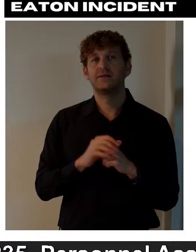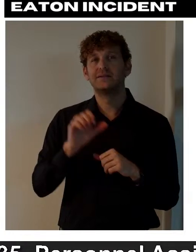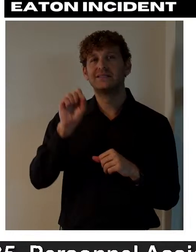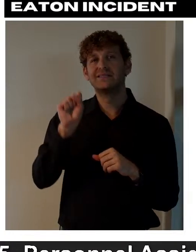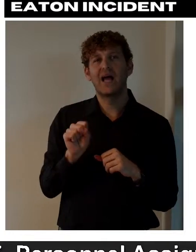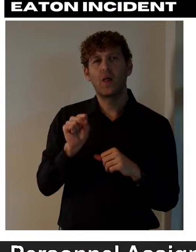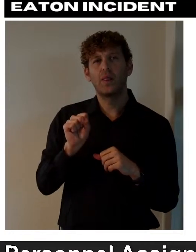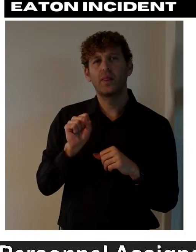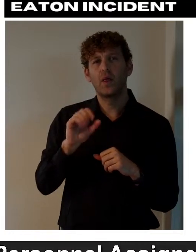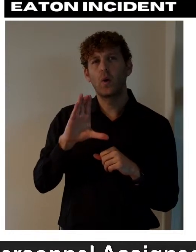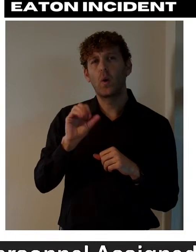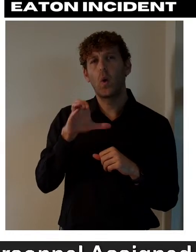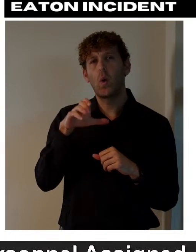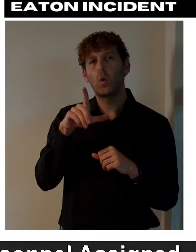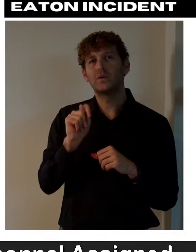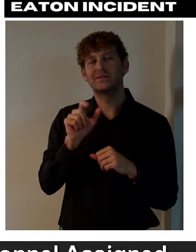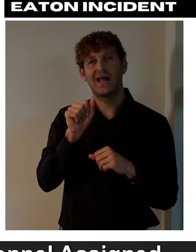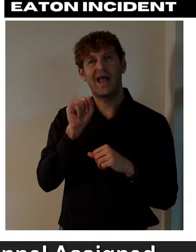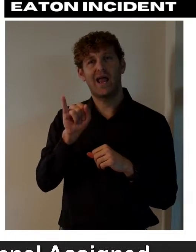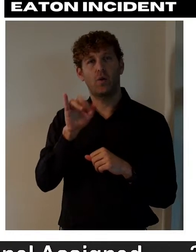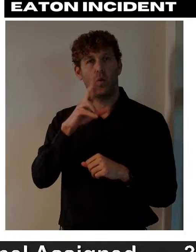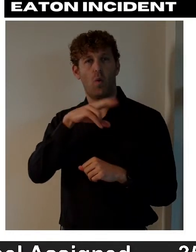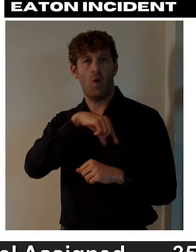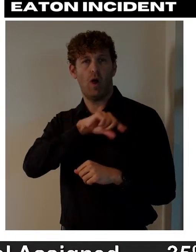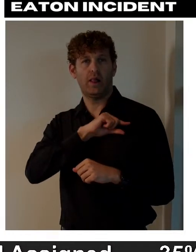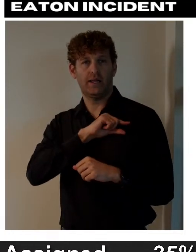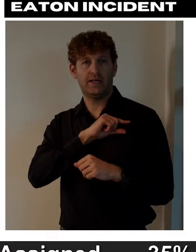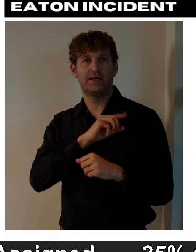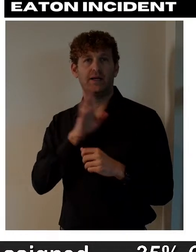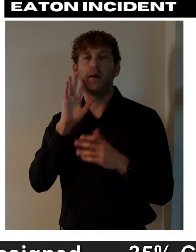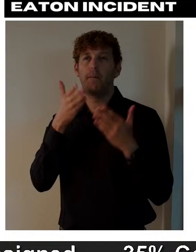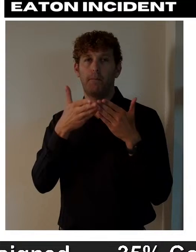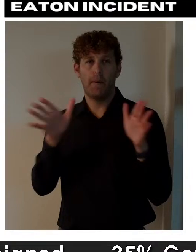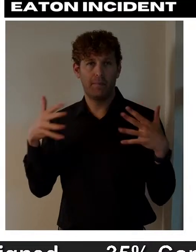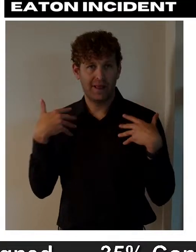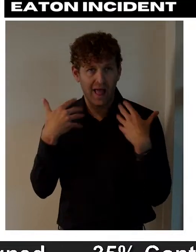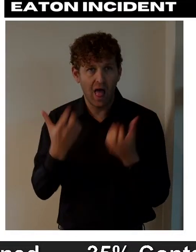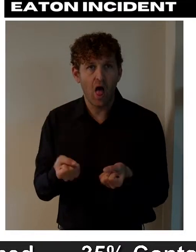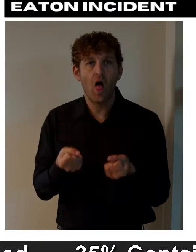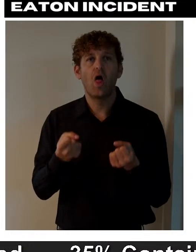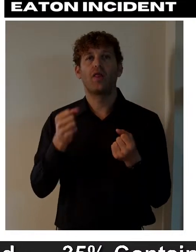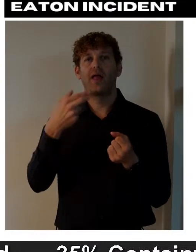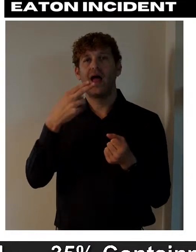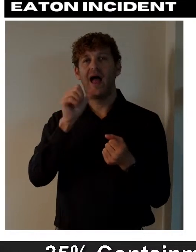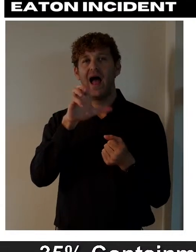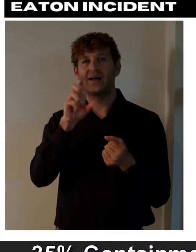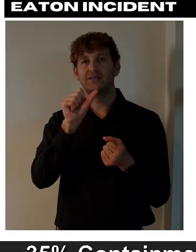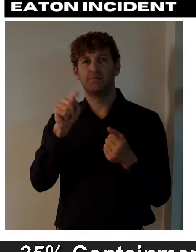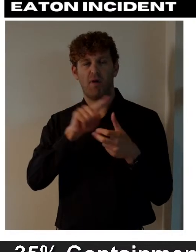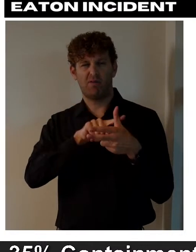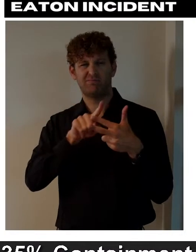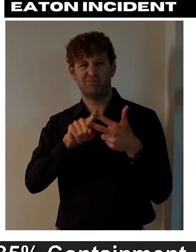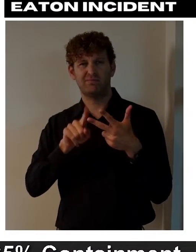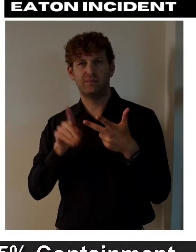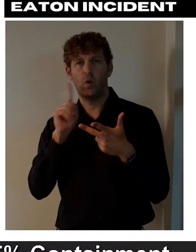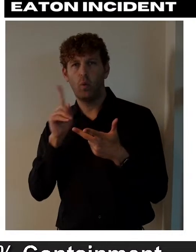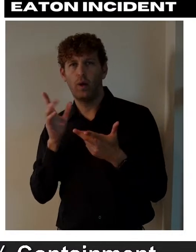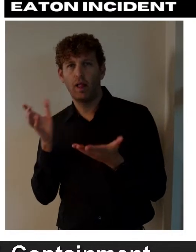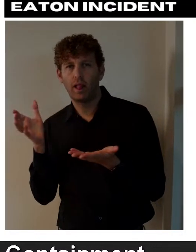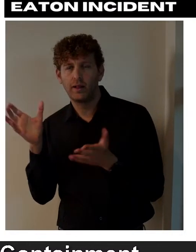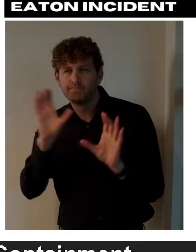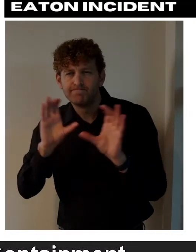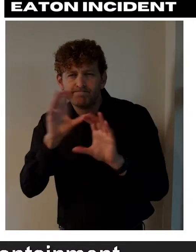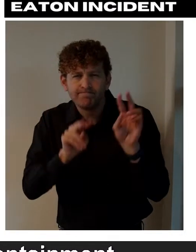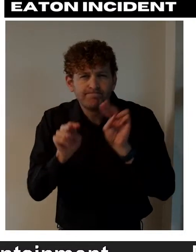along with Public Health and the hazmat team, to evaluate and collect some samples to determine the extent and the severity. We